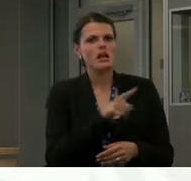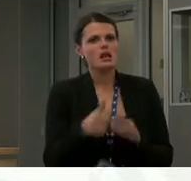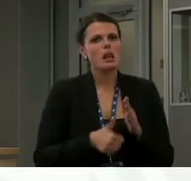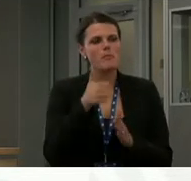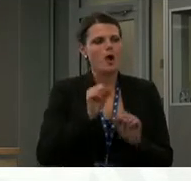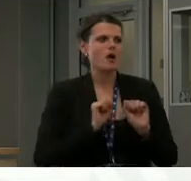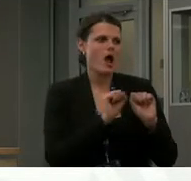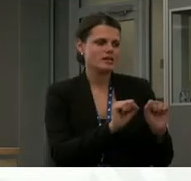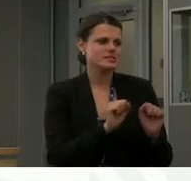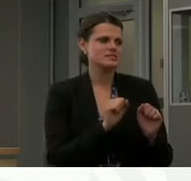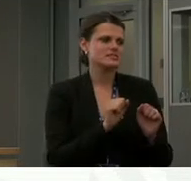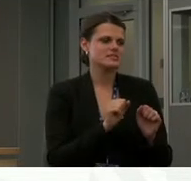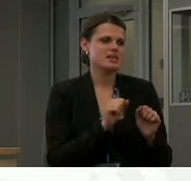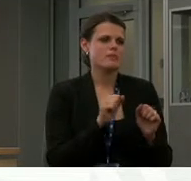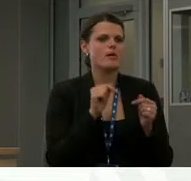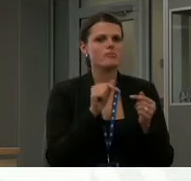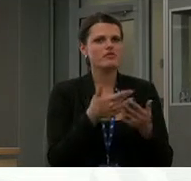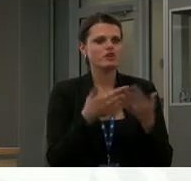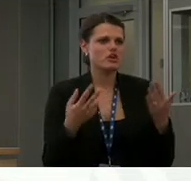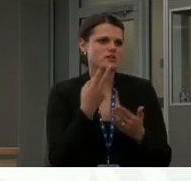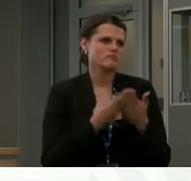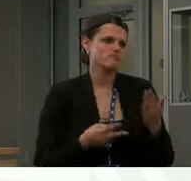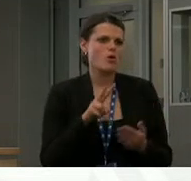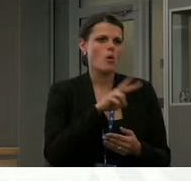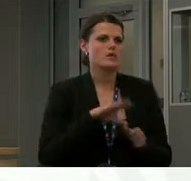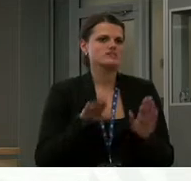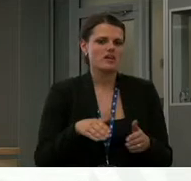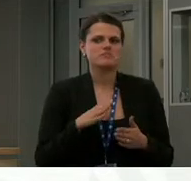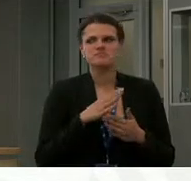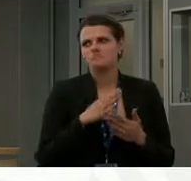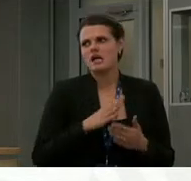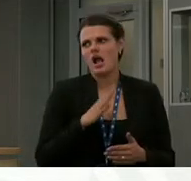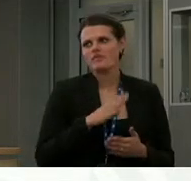protection against the many pitfalls we all face. Thank you for your attention.